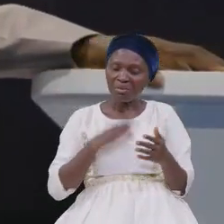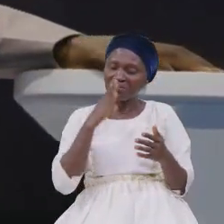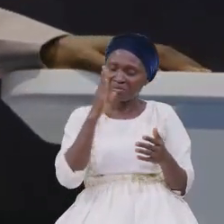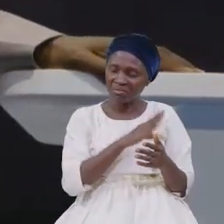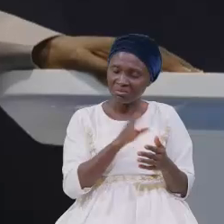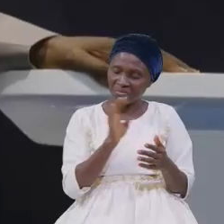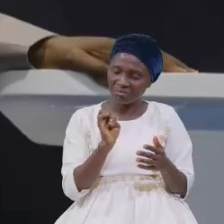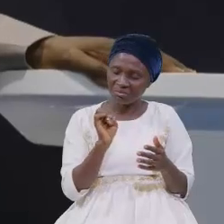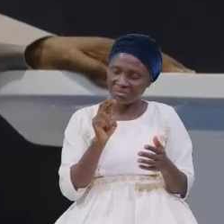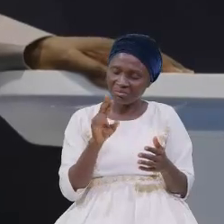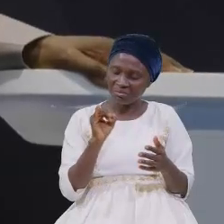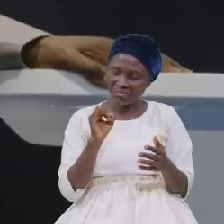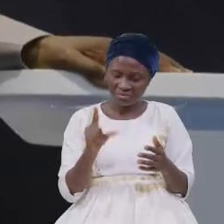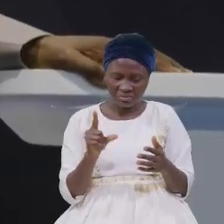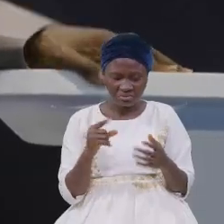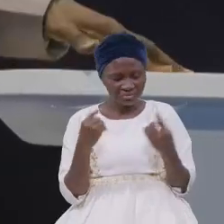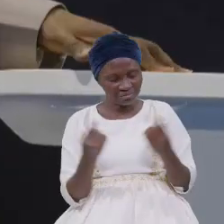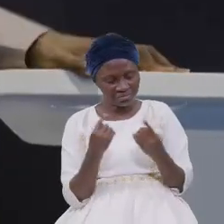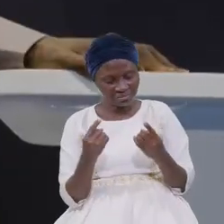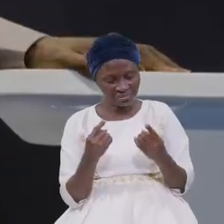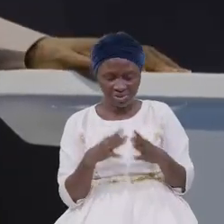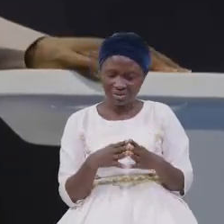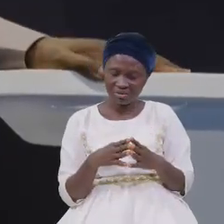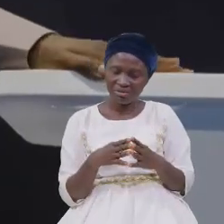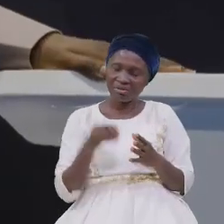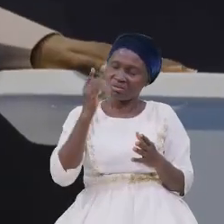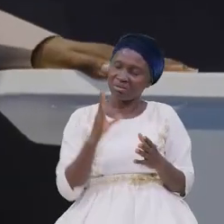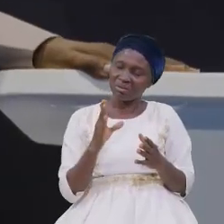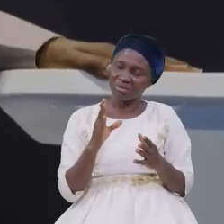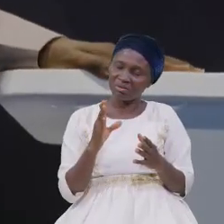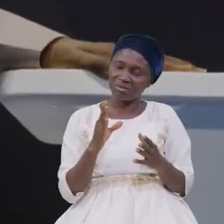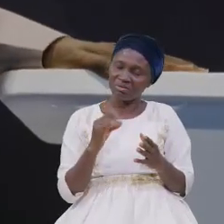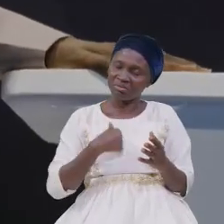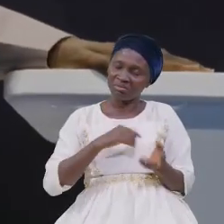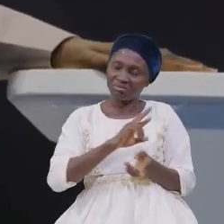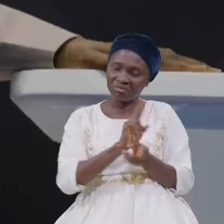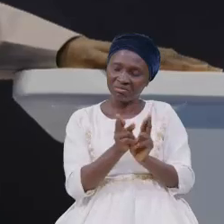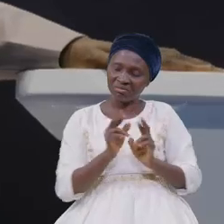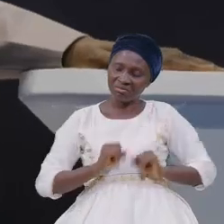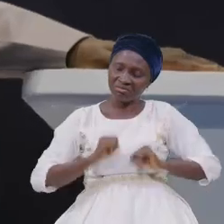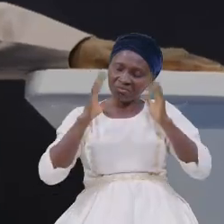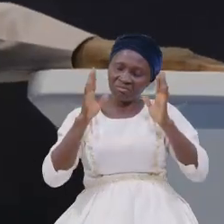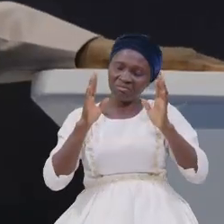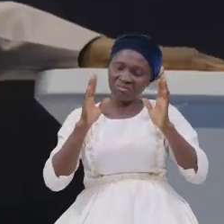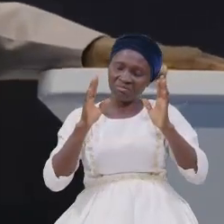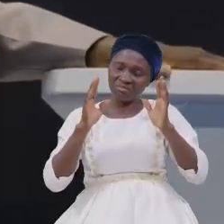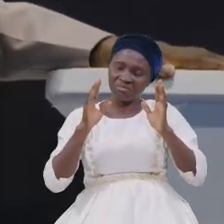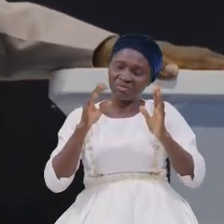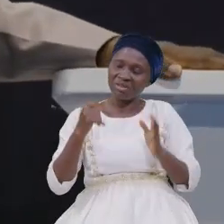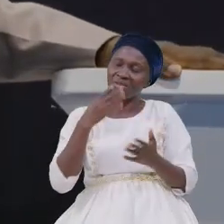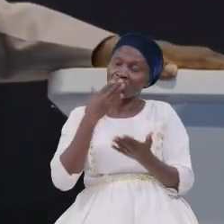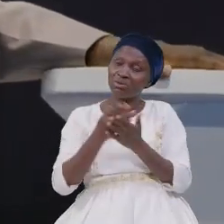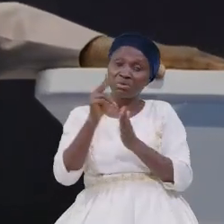not mix. It's goodness and our bad life, they will not